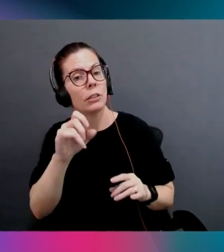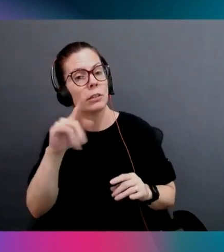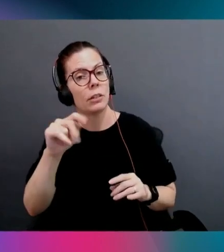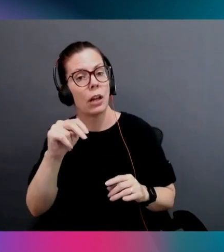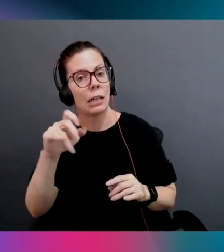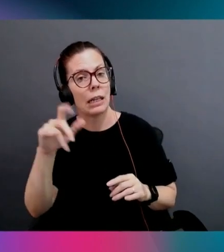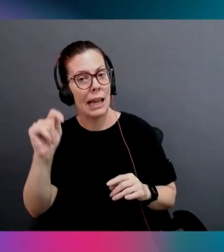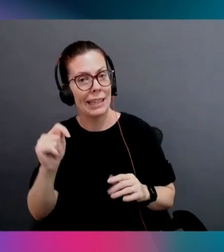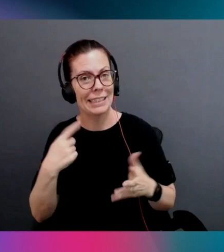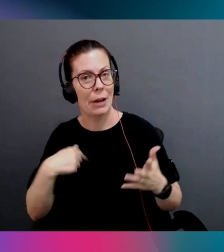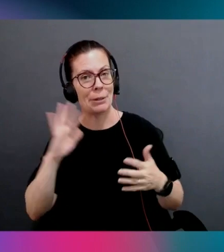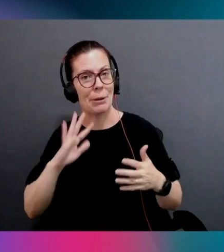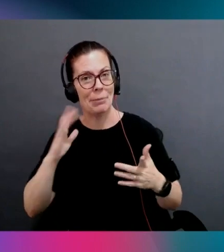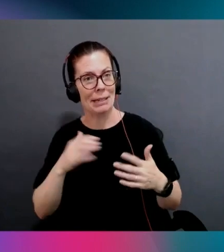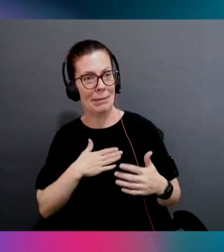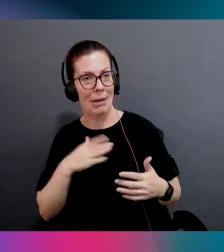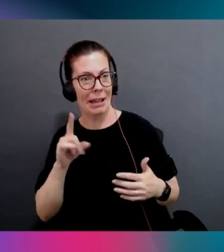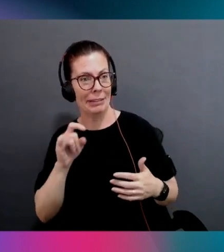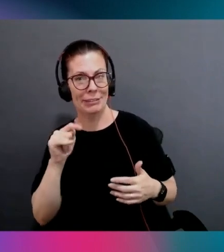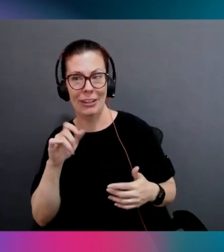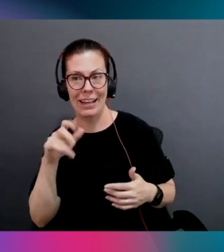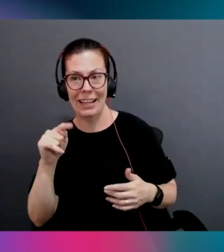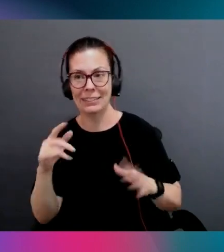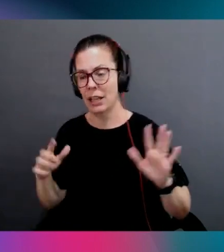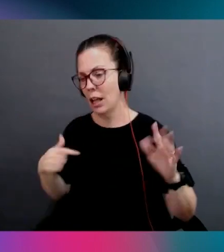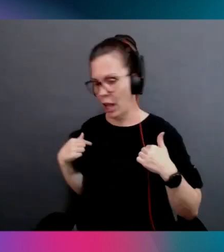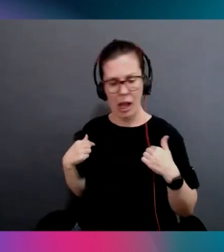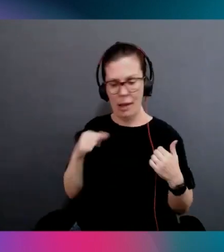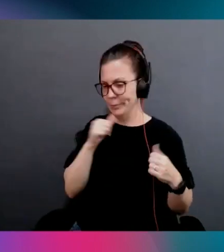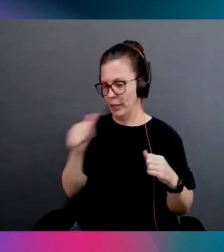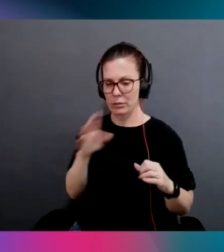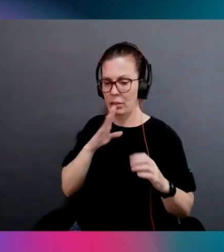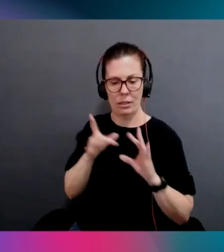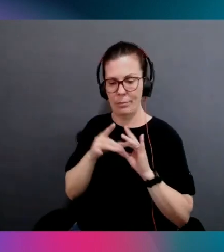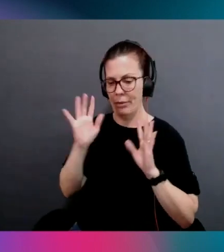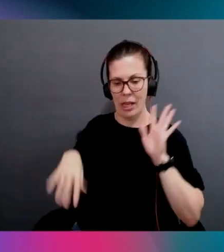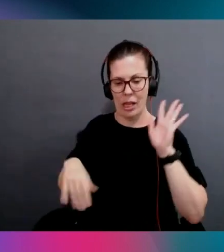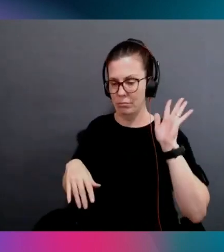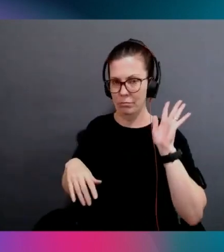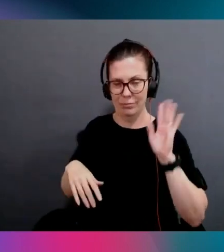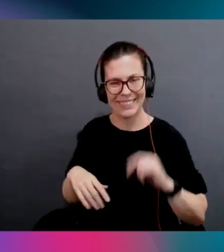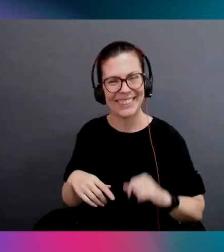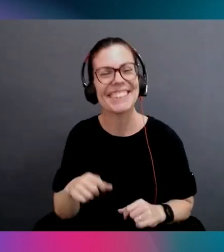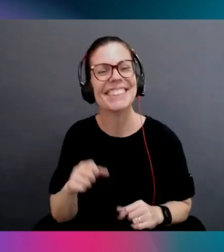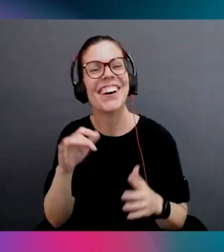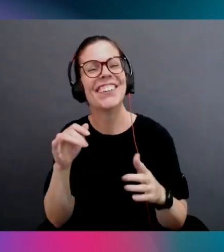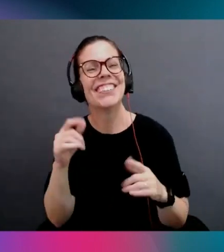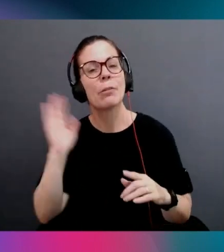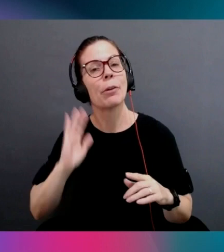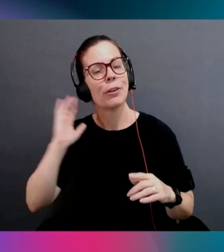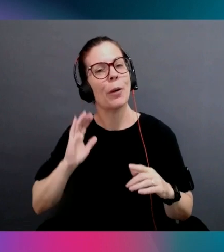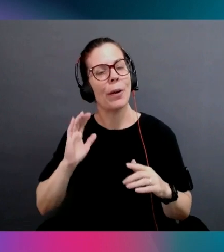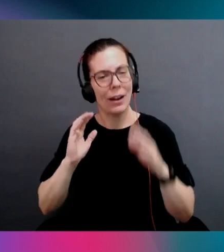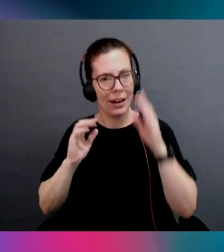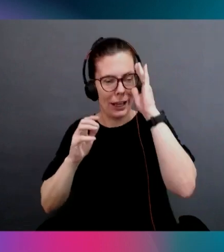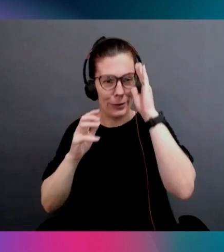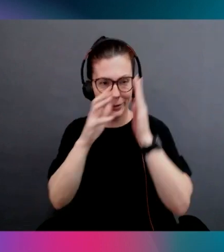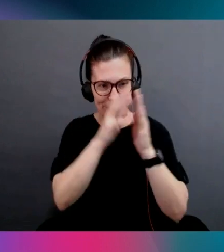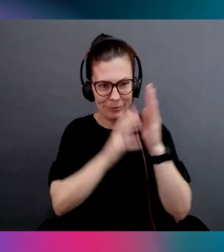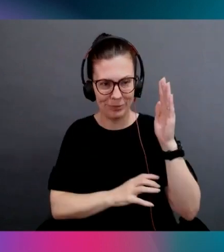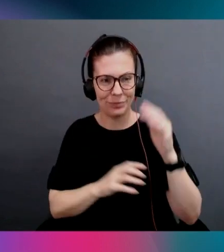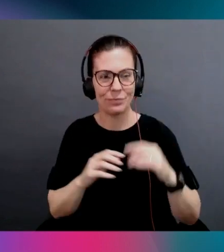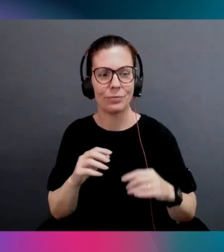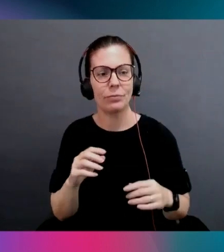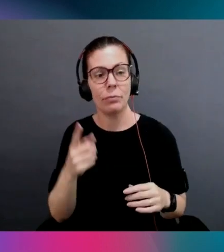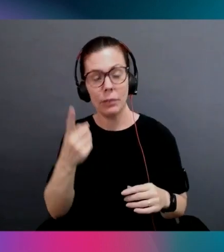days. I'm not talking so about I used to write code in C# and you know, VB.NET back in the day. And for me,